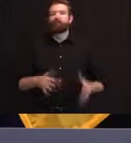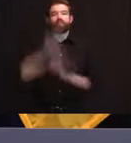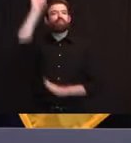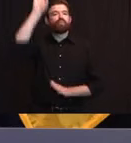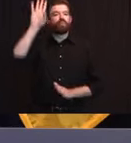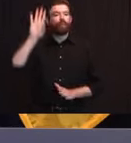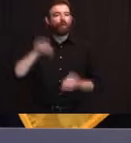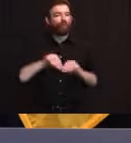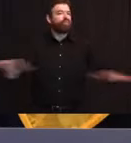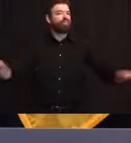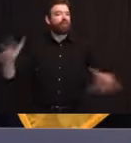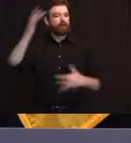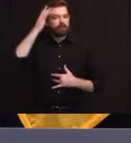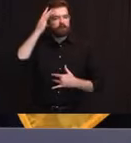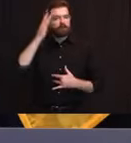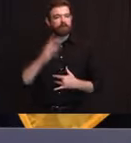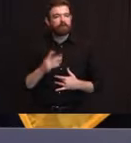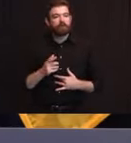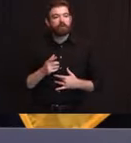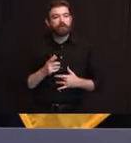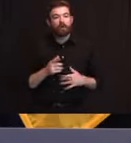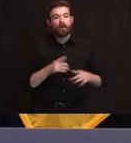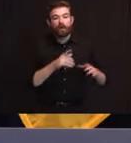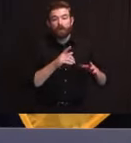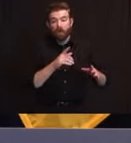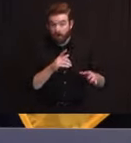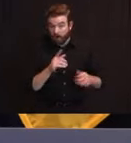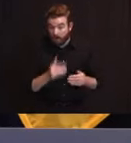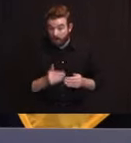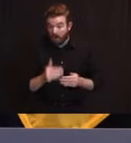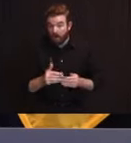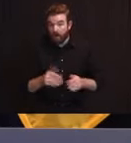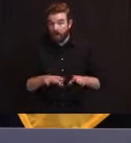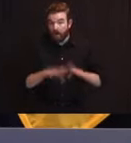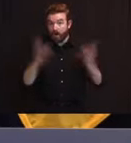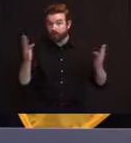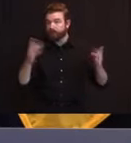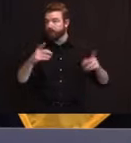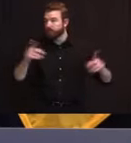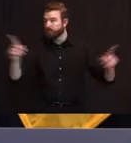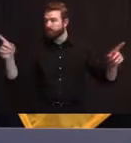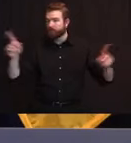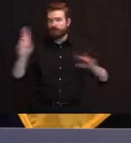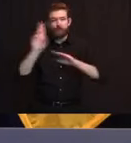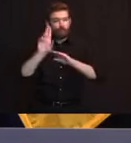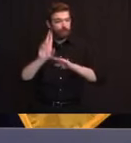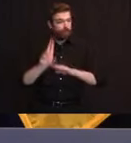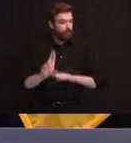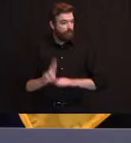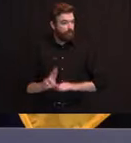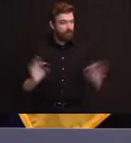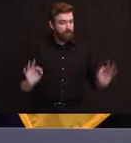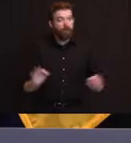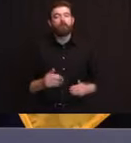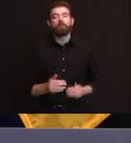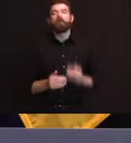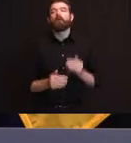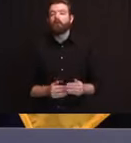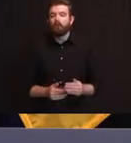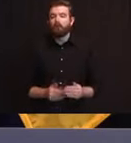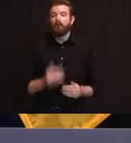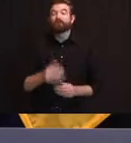On the inside, on the indoors, there's sort of two, and we'll get there, by the way. That's not a question of whether we'll get there. We will get there.